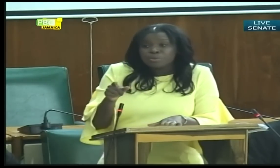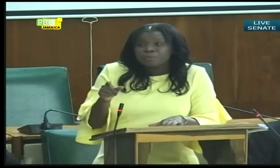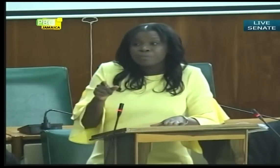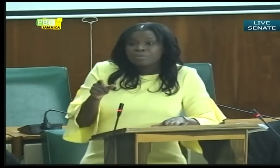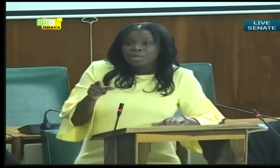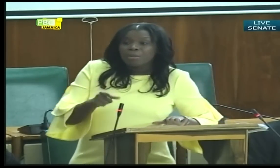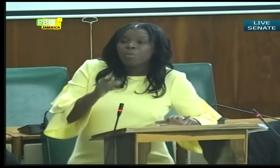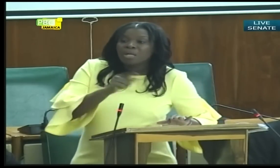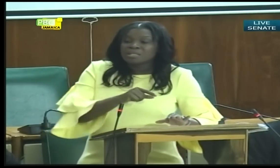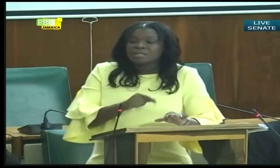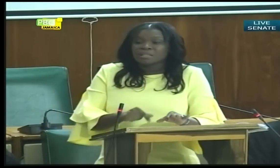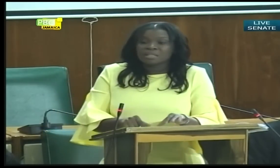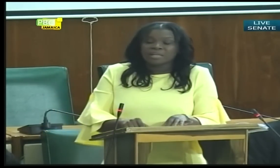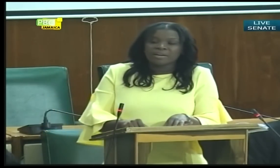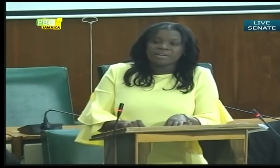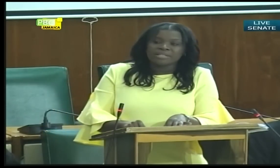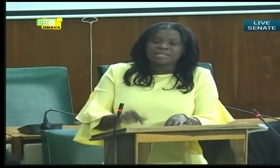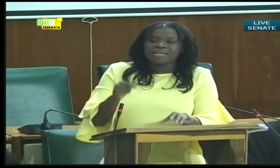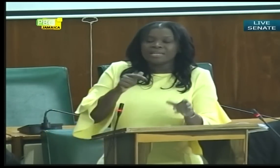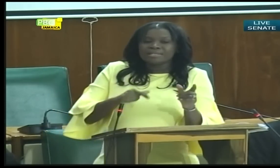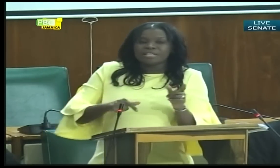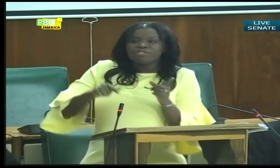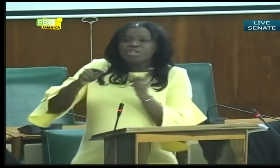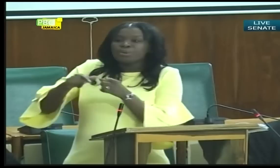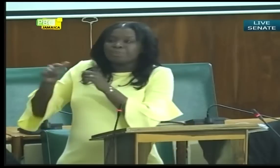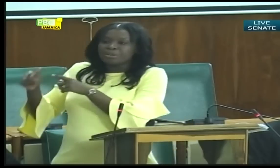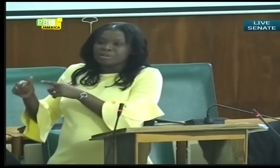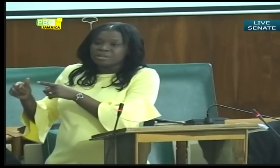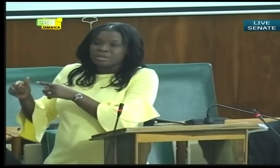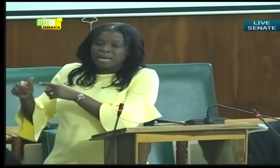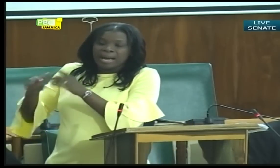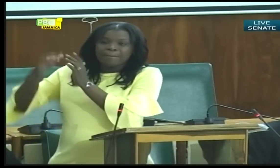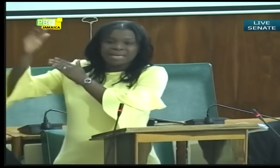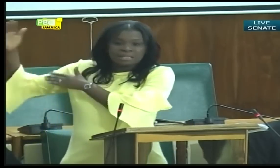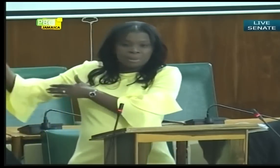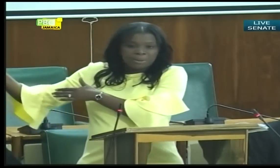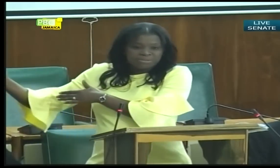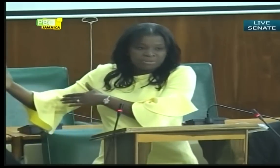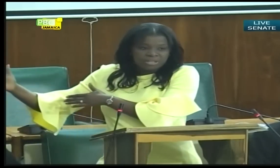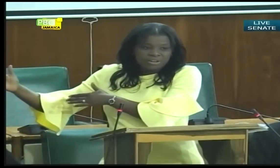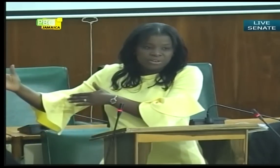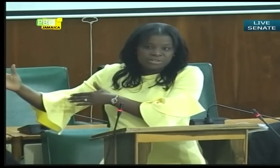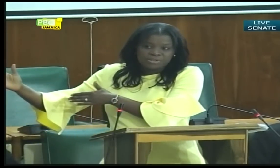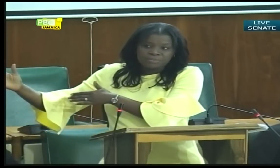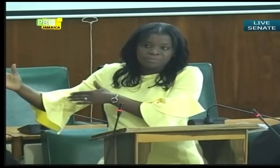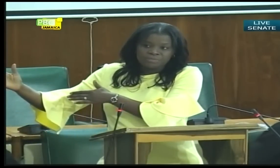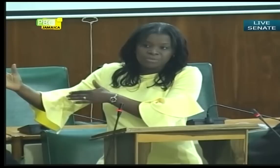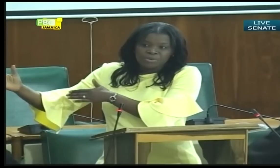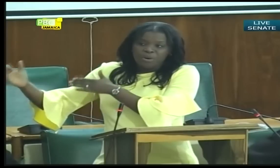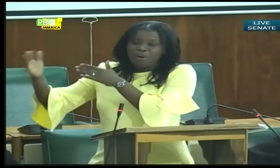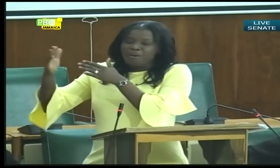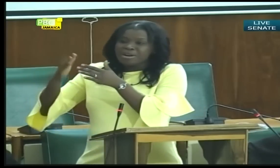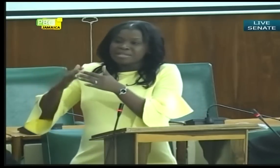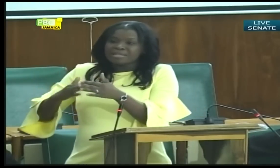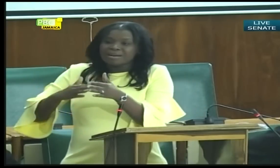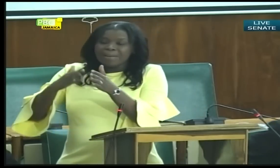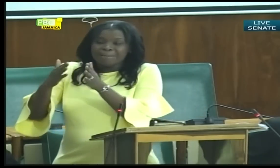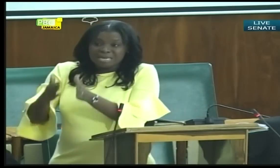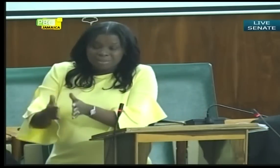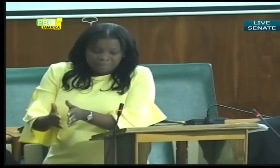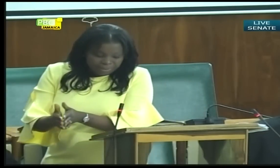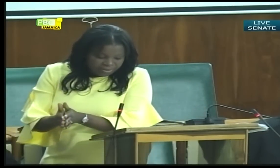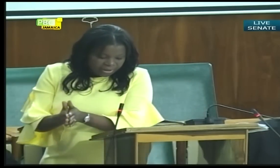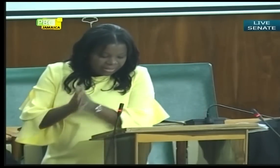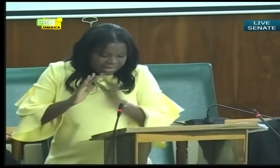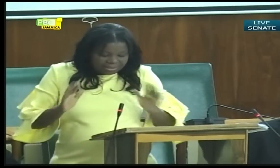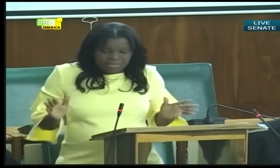2. But what is not clear is the renewed period a maximum of 3 years? Or is there a